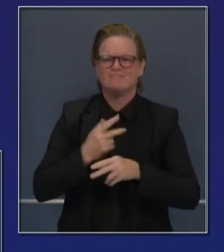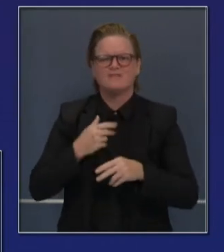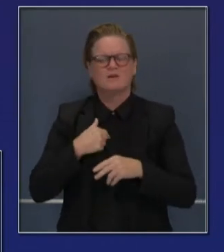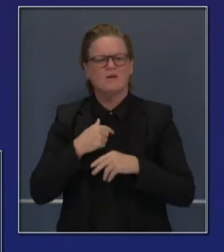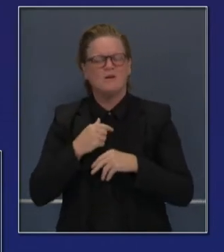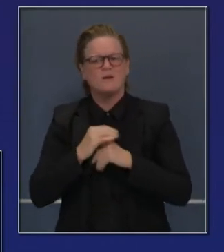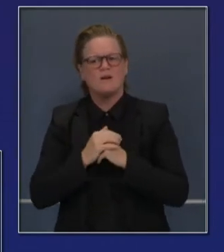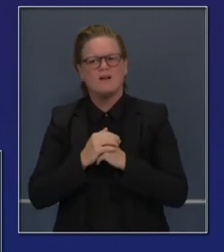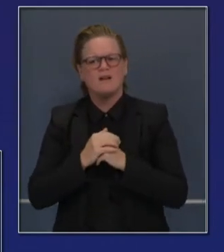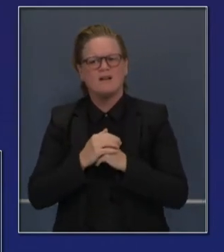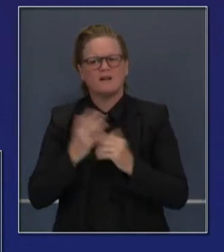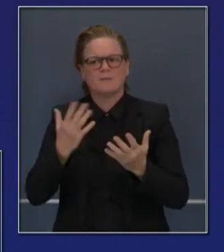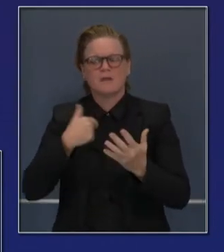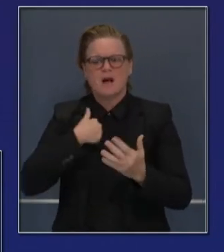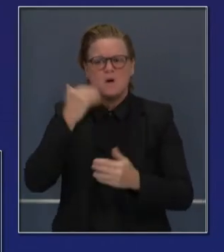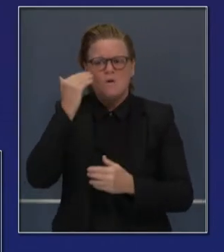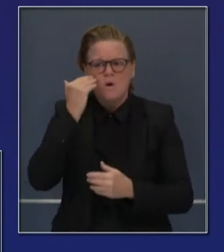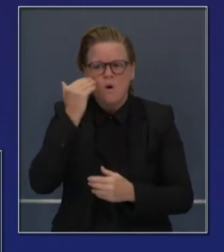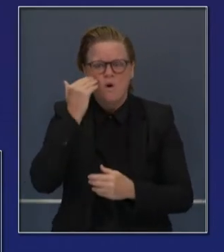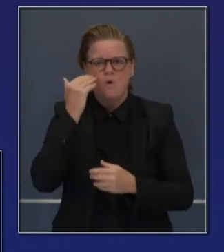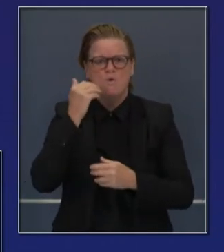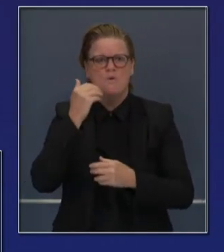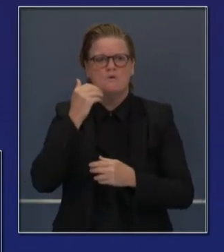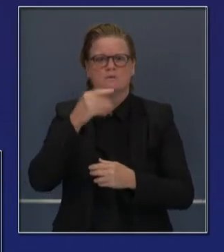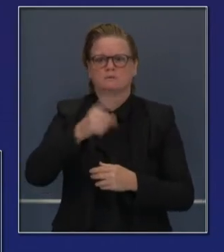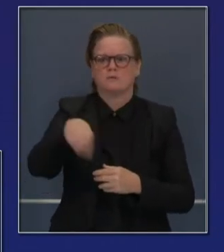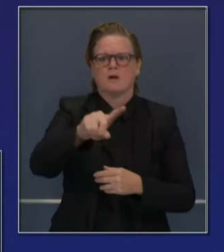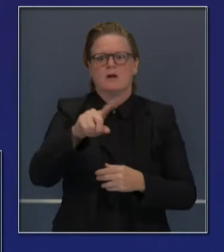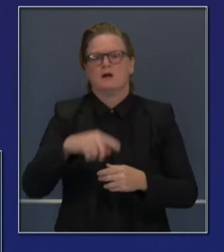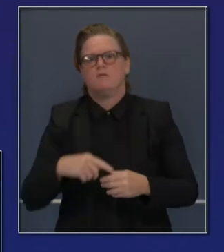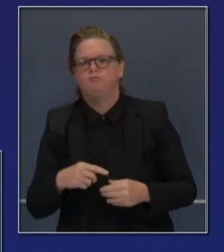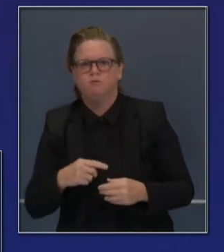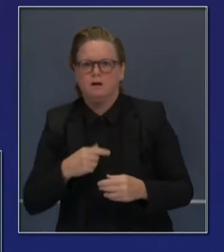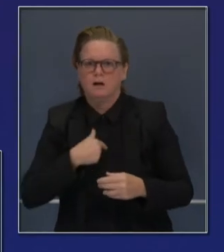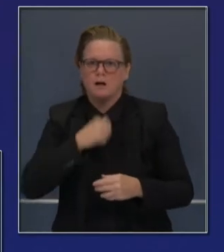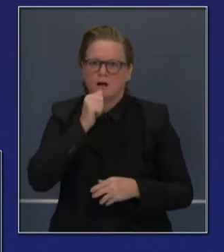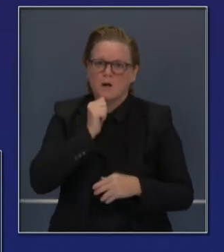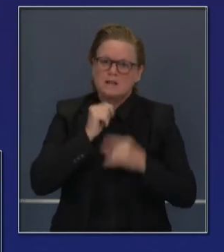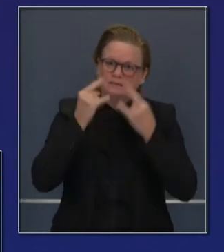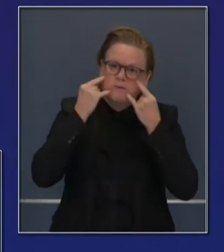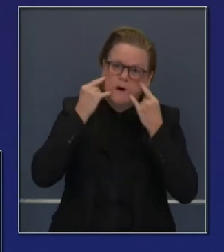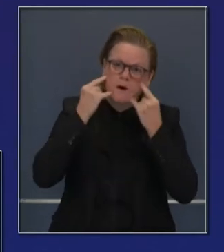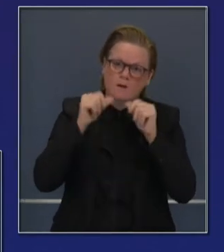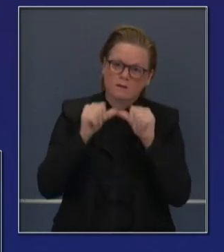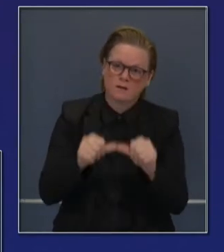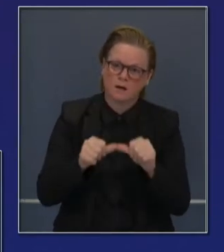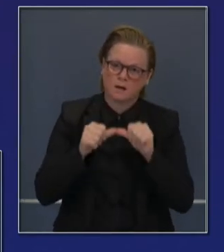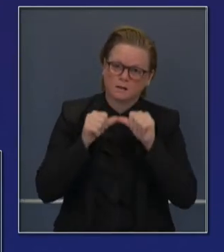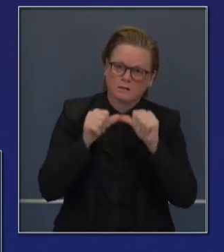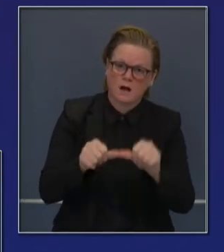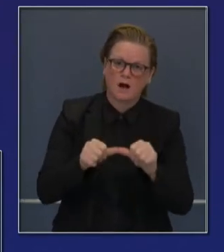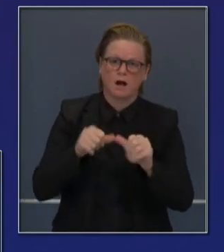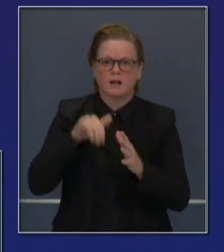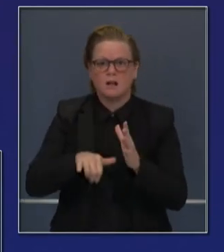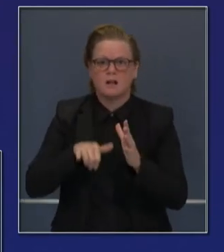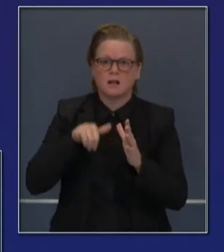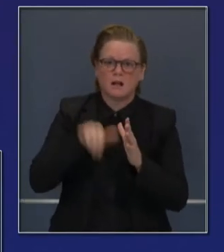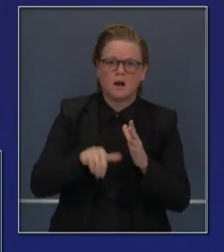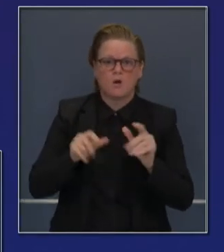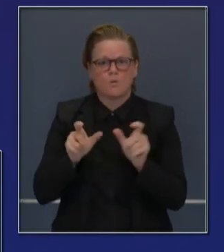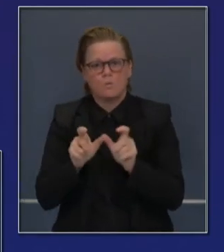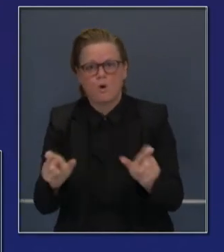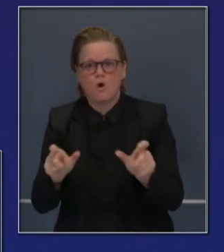for all Californians, and making sure that we choose something that will make a difference, but that we can track that difference and give people